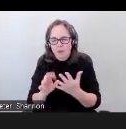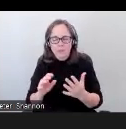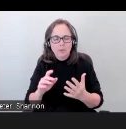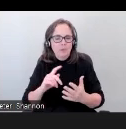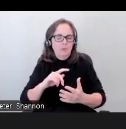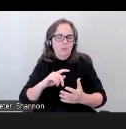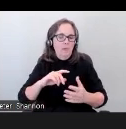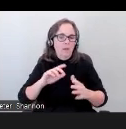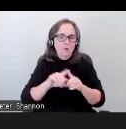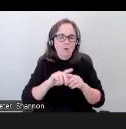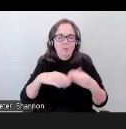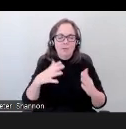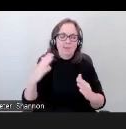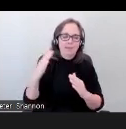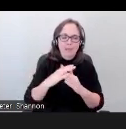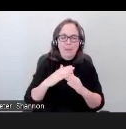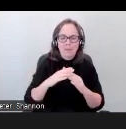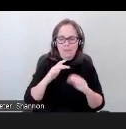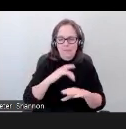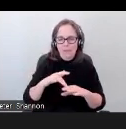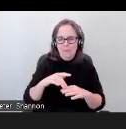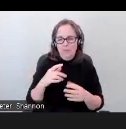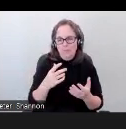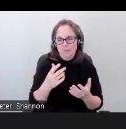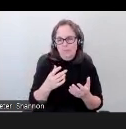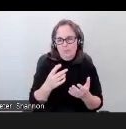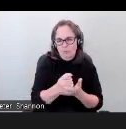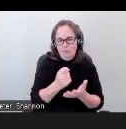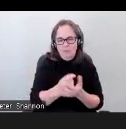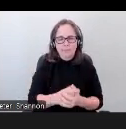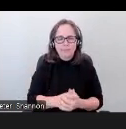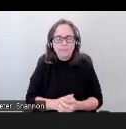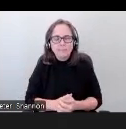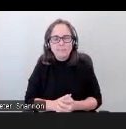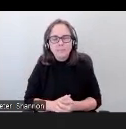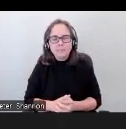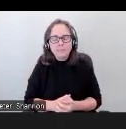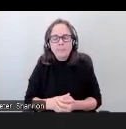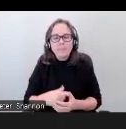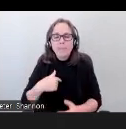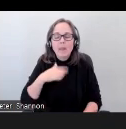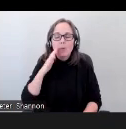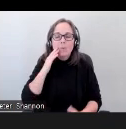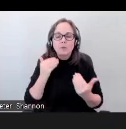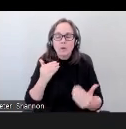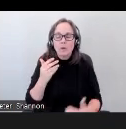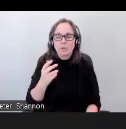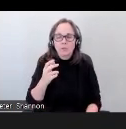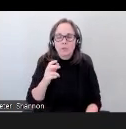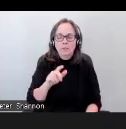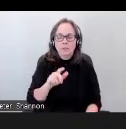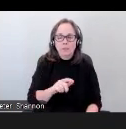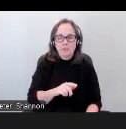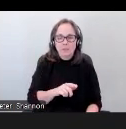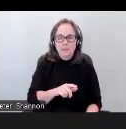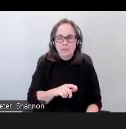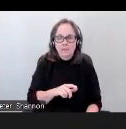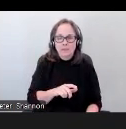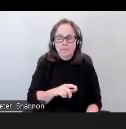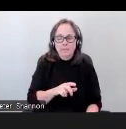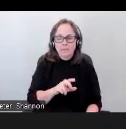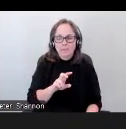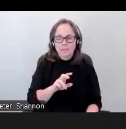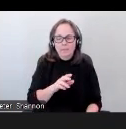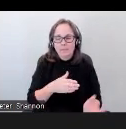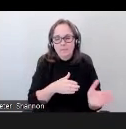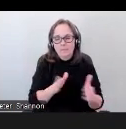that's currently available. With that being said, I'm gonna transition to